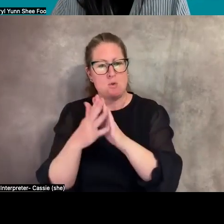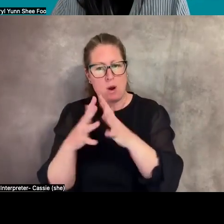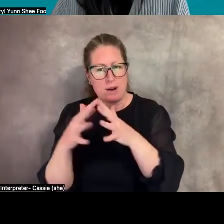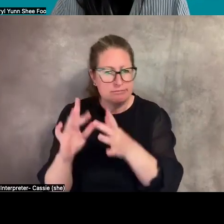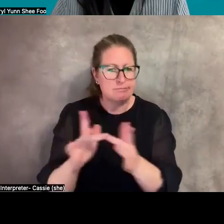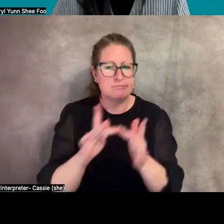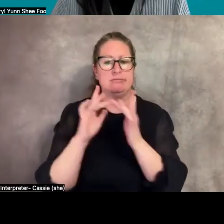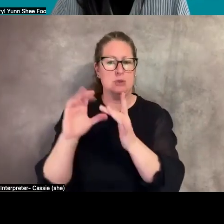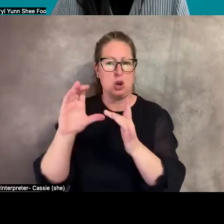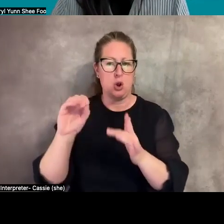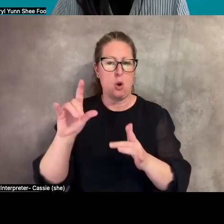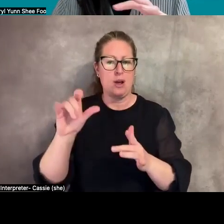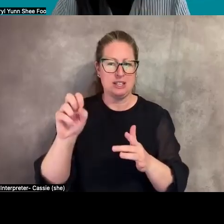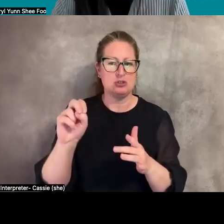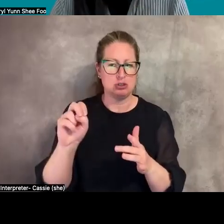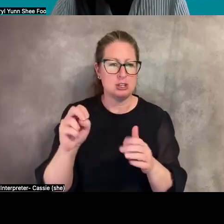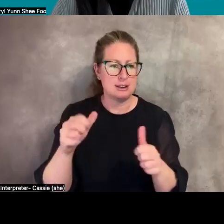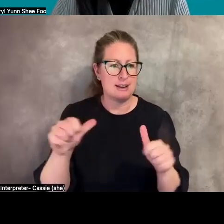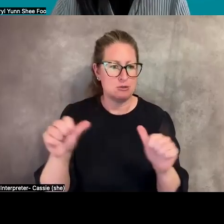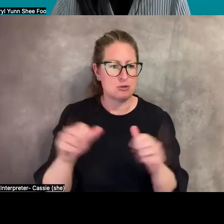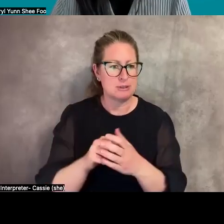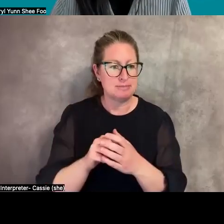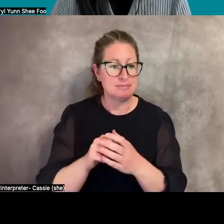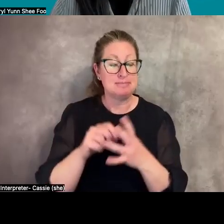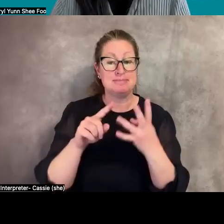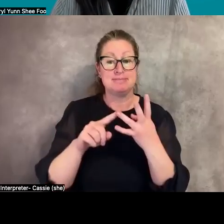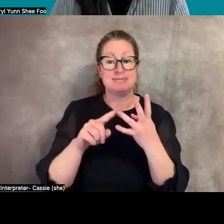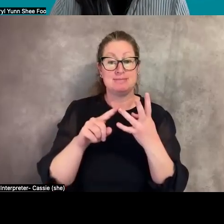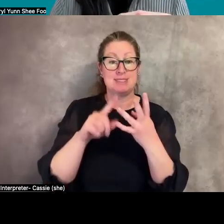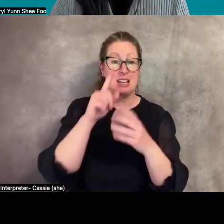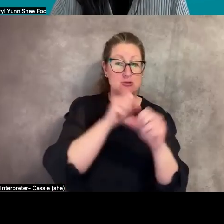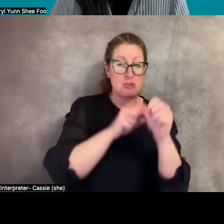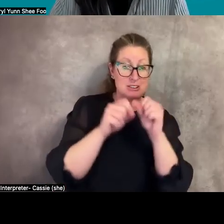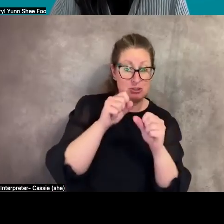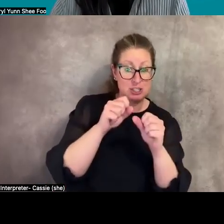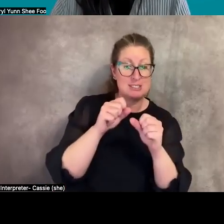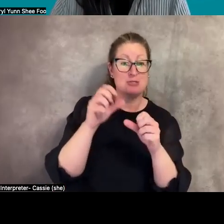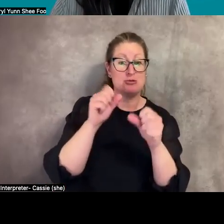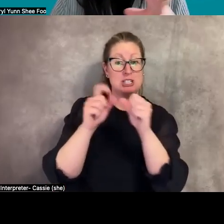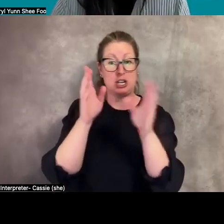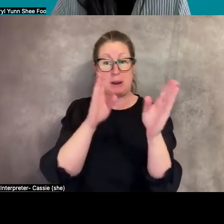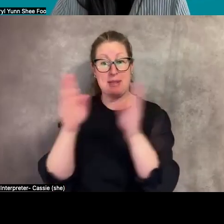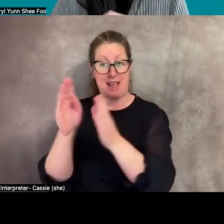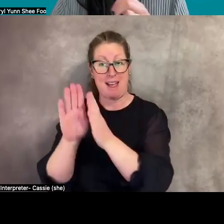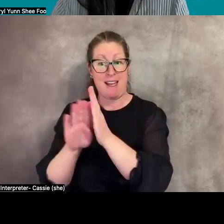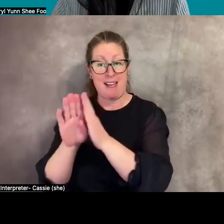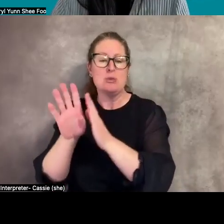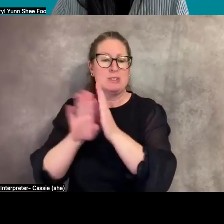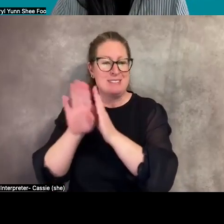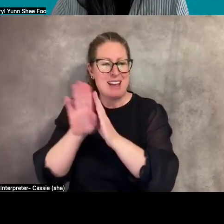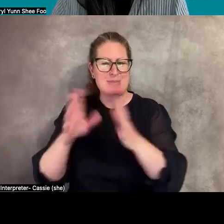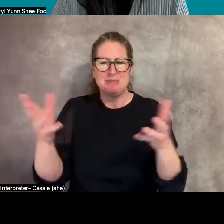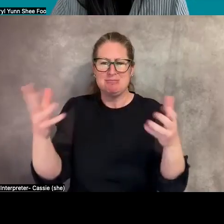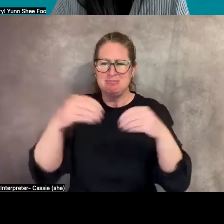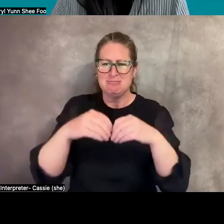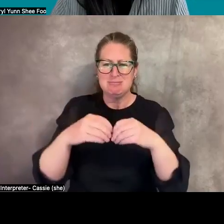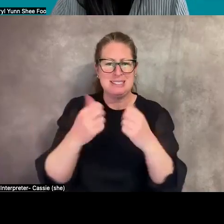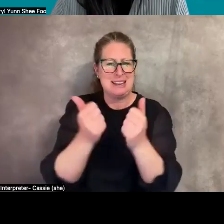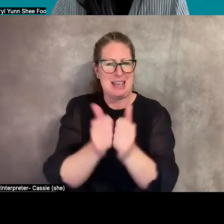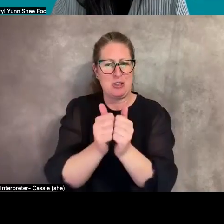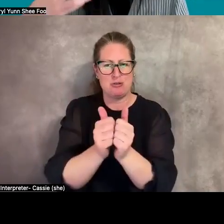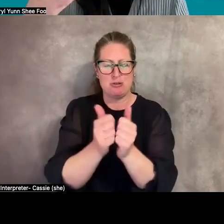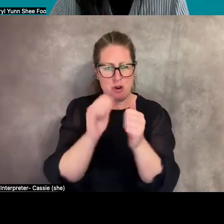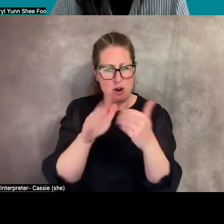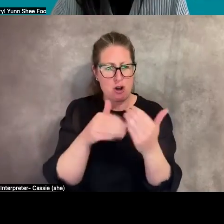Third, the strategies as well as the strategic plan is being developed together with everyone who is involved